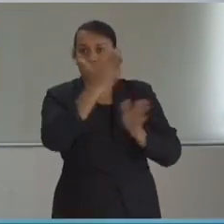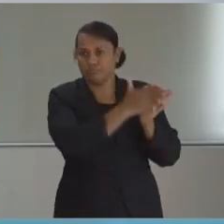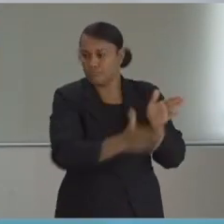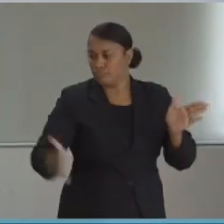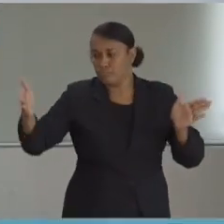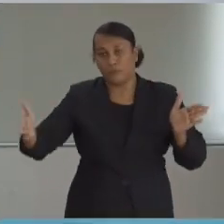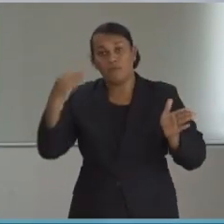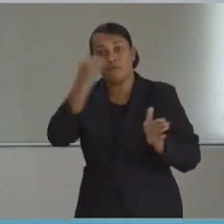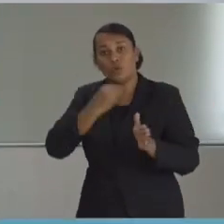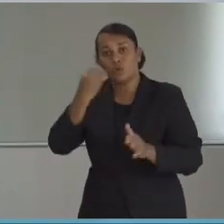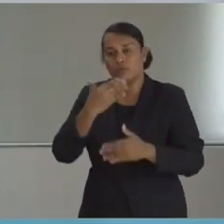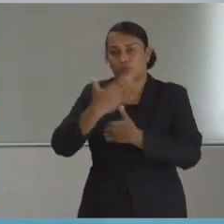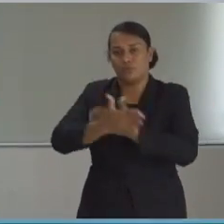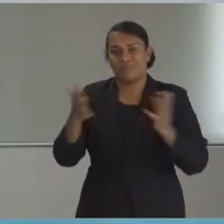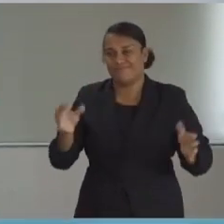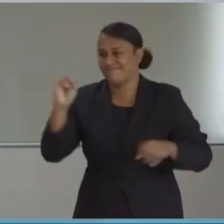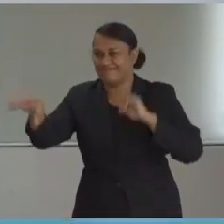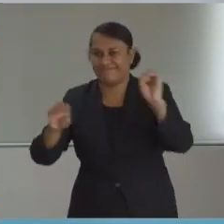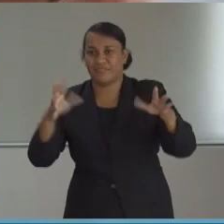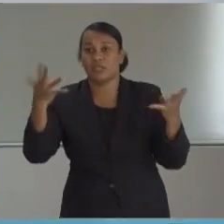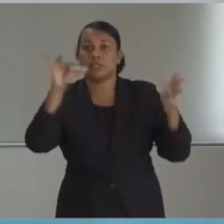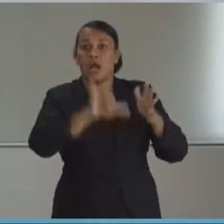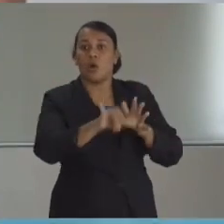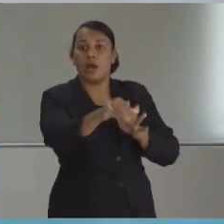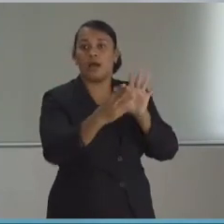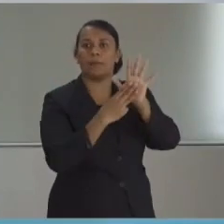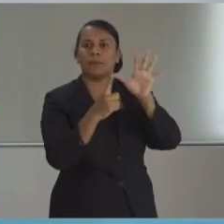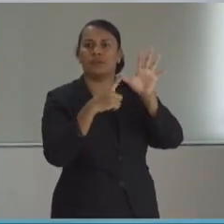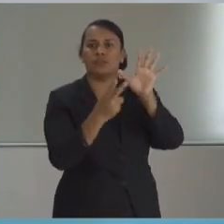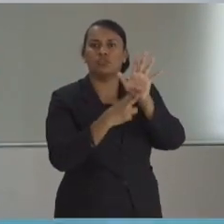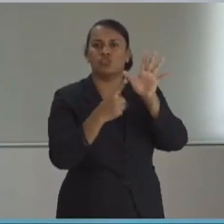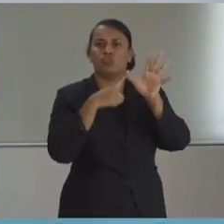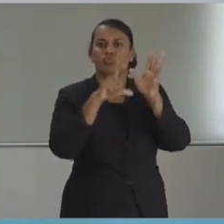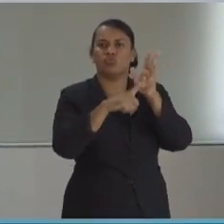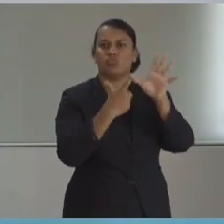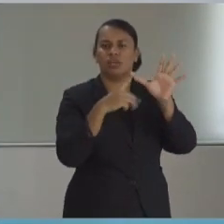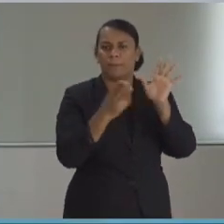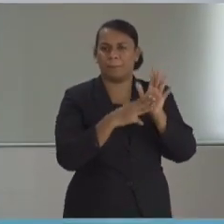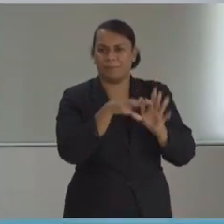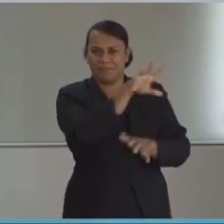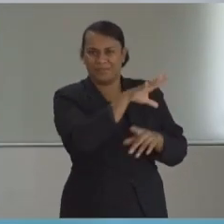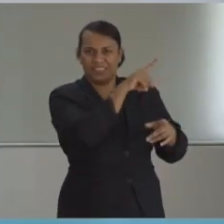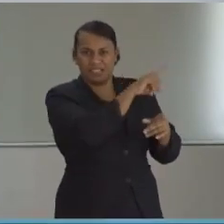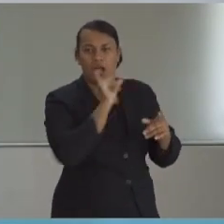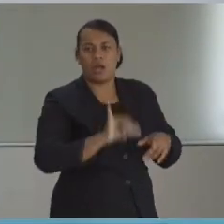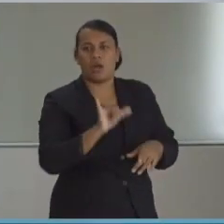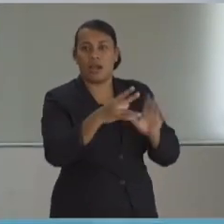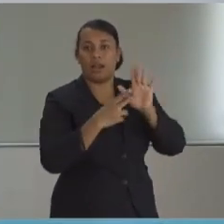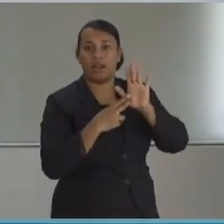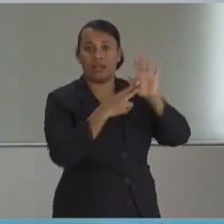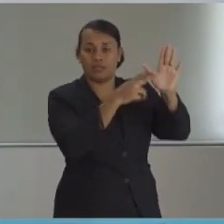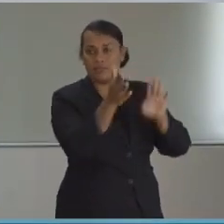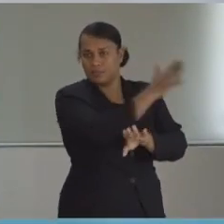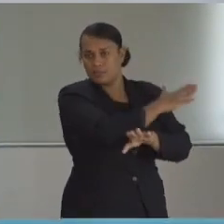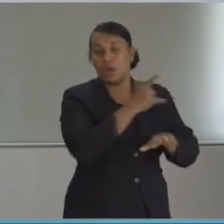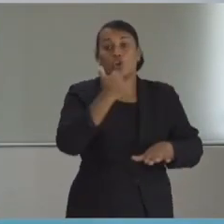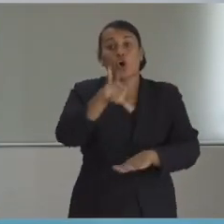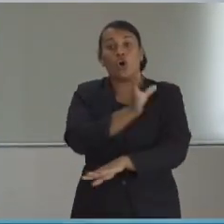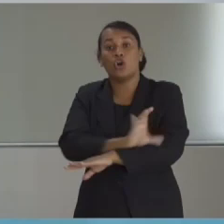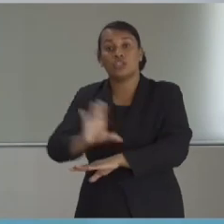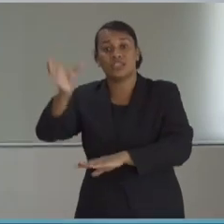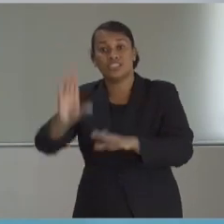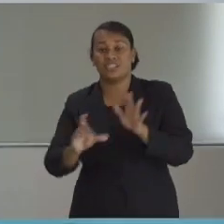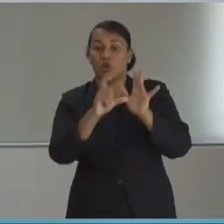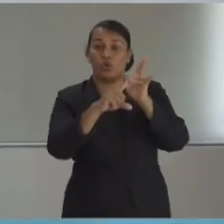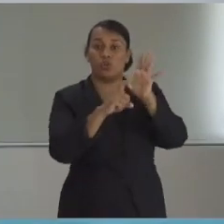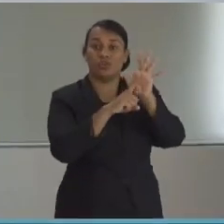the Asawas and the Mamanudas. And we have the coastal areas of Vitilevu, particularly in the Nanronga,